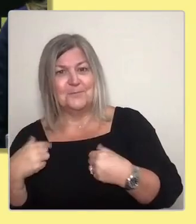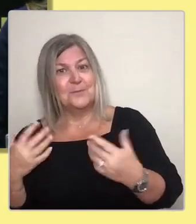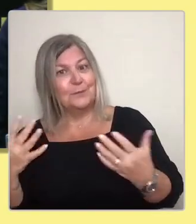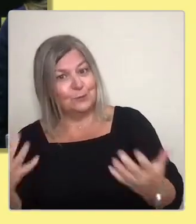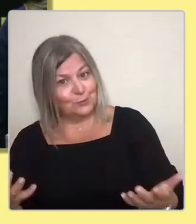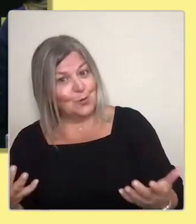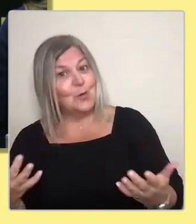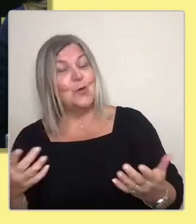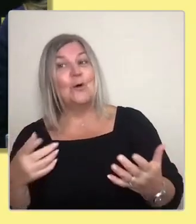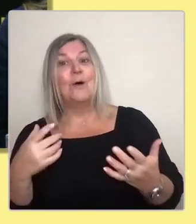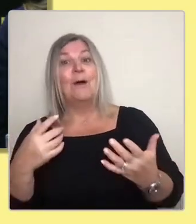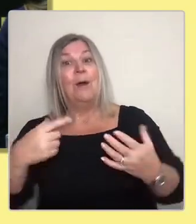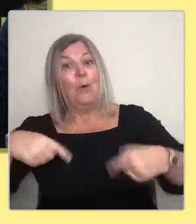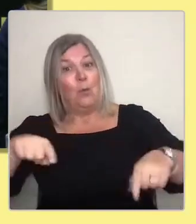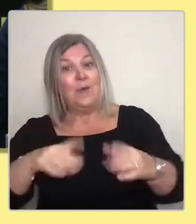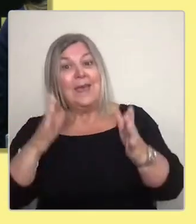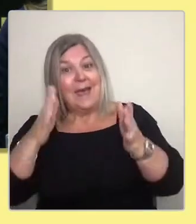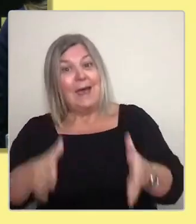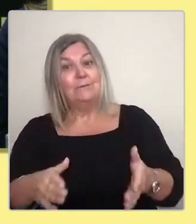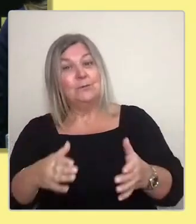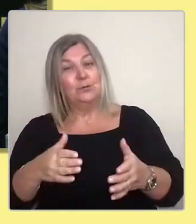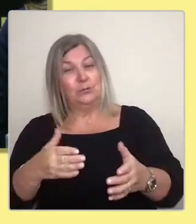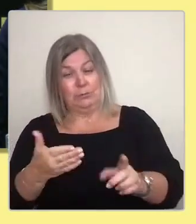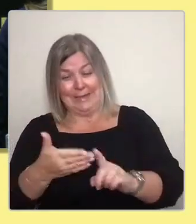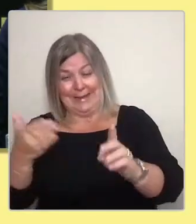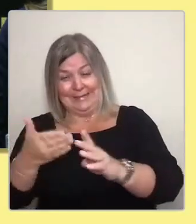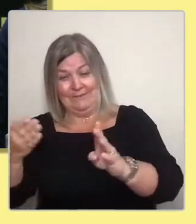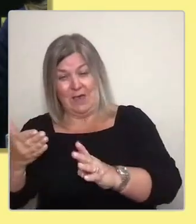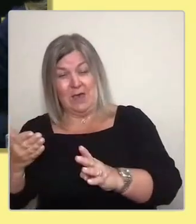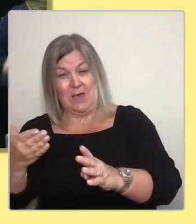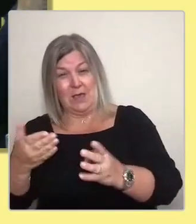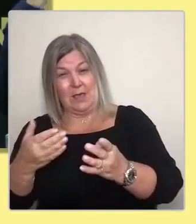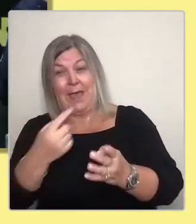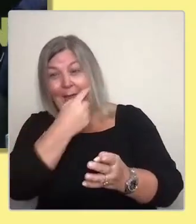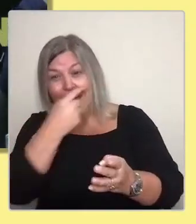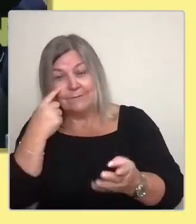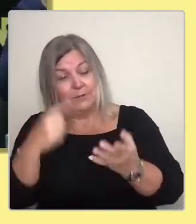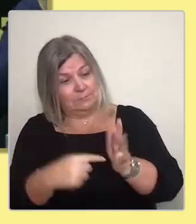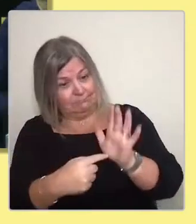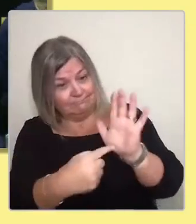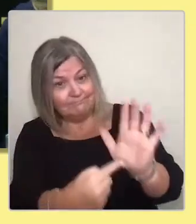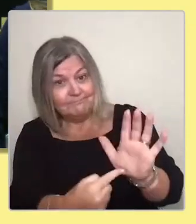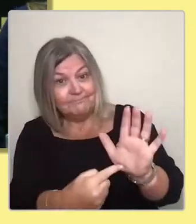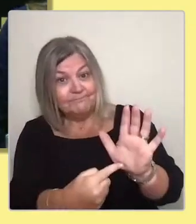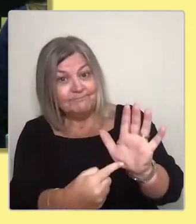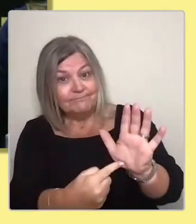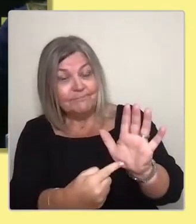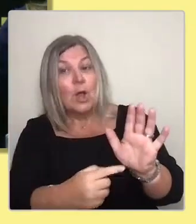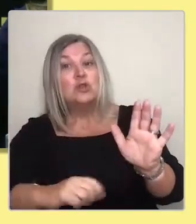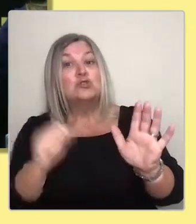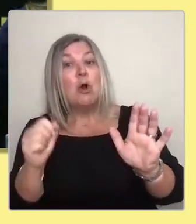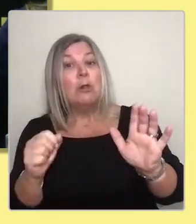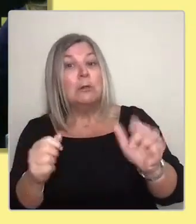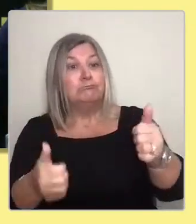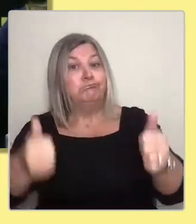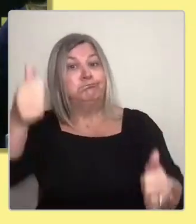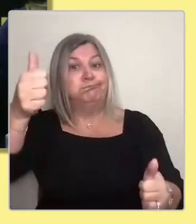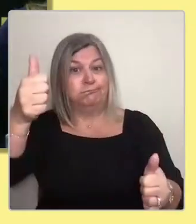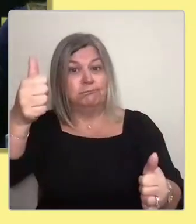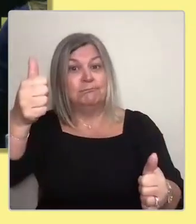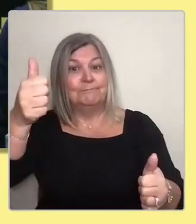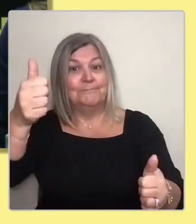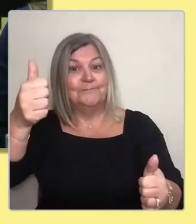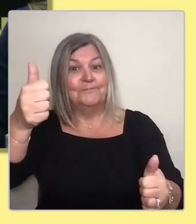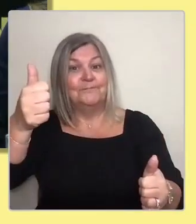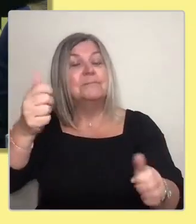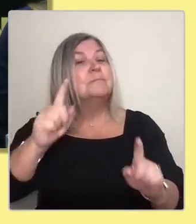to identify the great strides that we've made in Scotland. And actually a lot of that is not getting picked up because people are not hearing